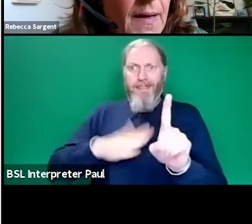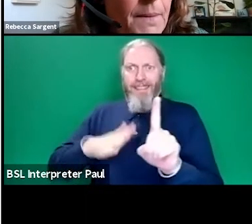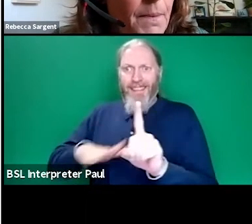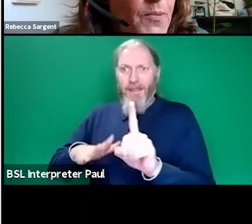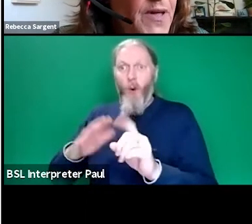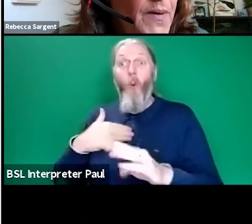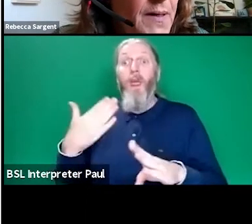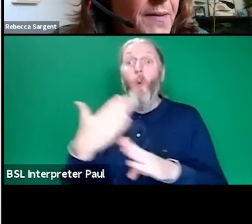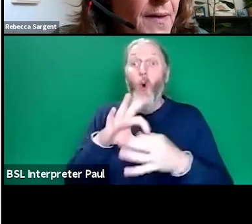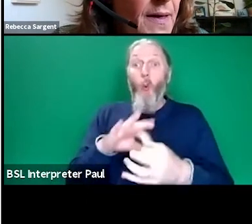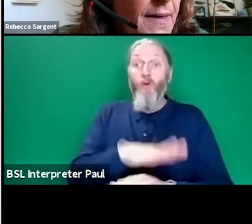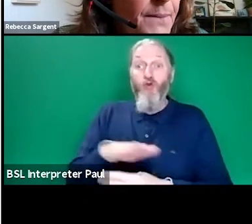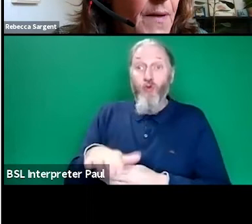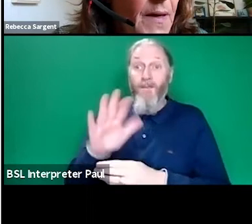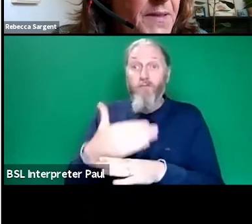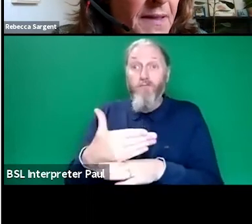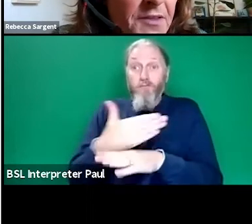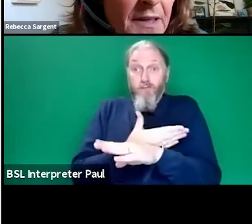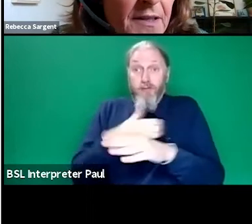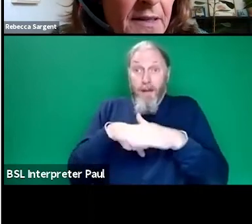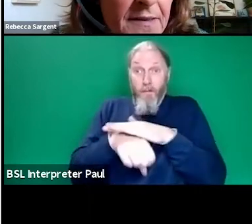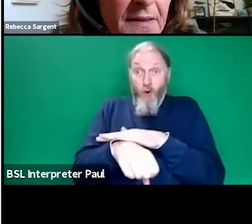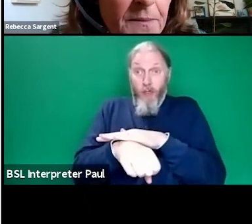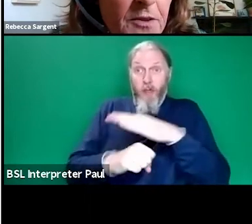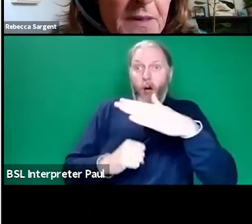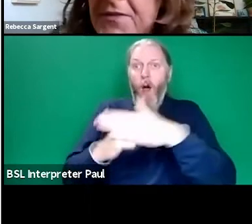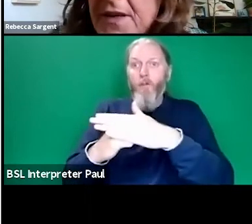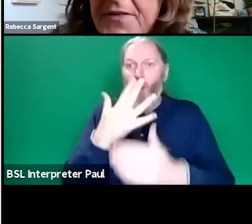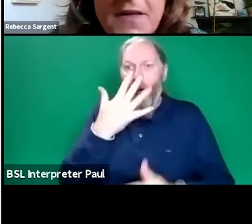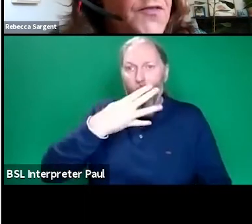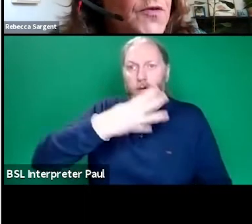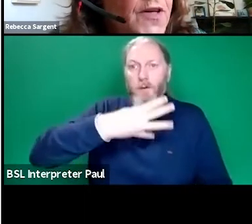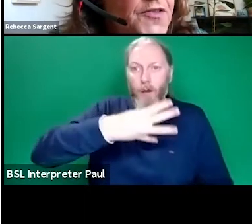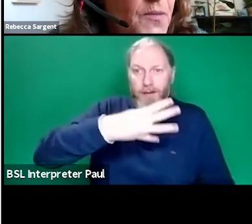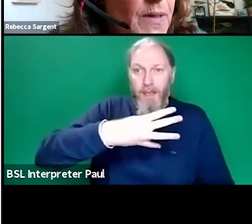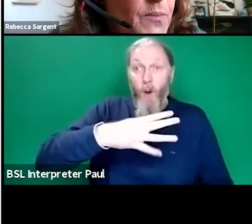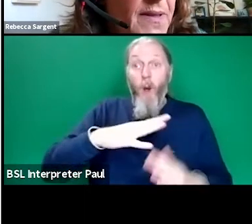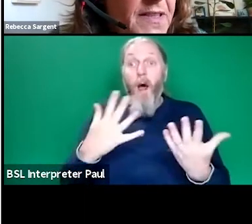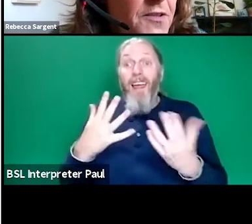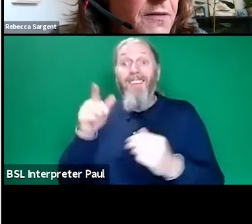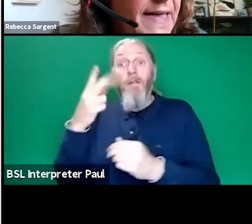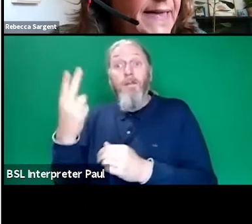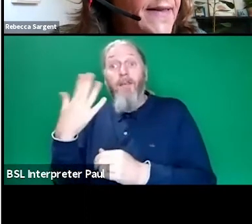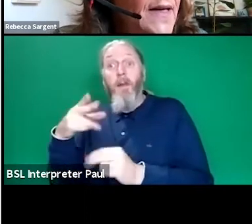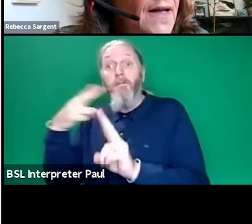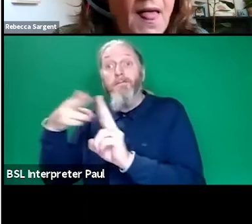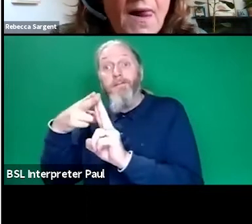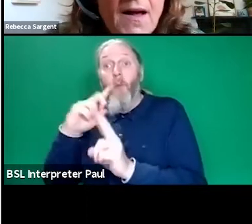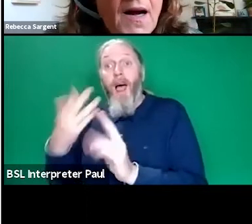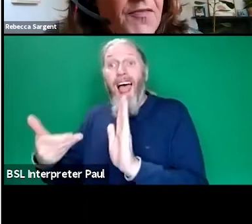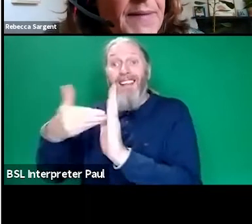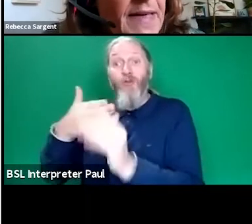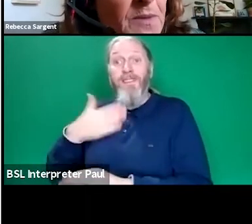from pre-birth up to 19 years and up to 25 years for those young people with additional need.